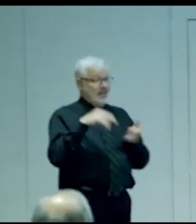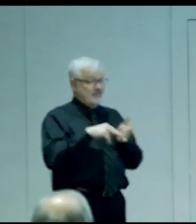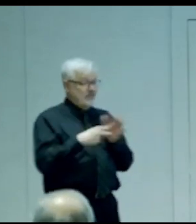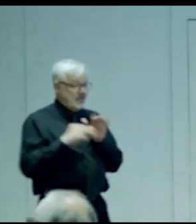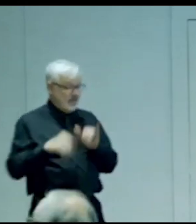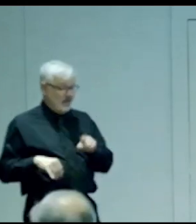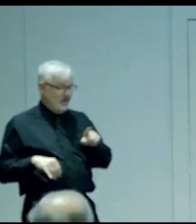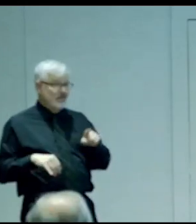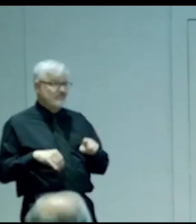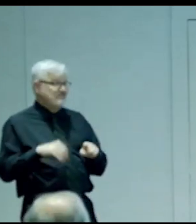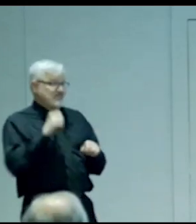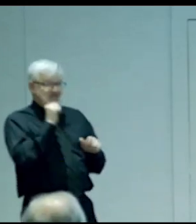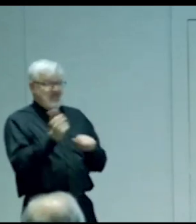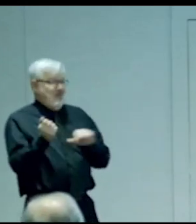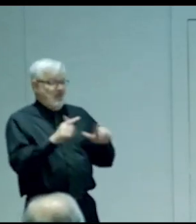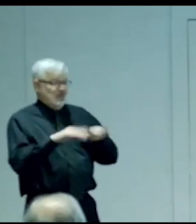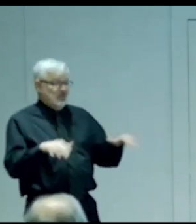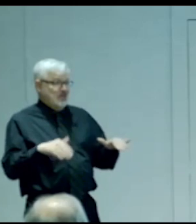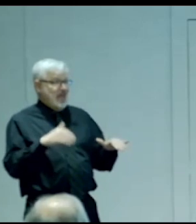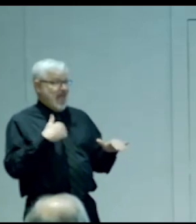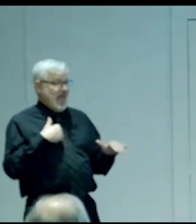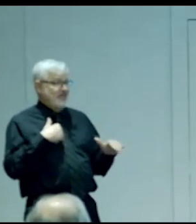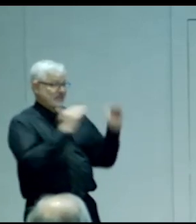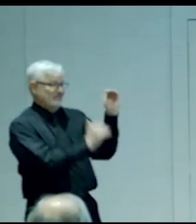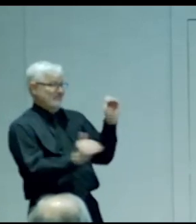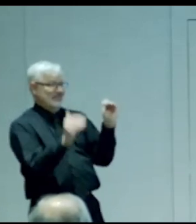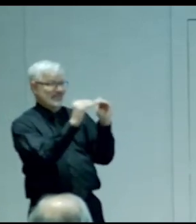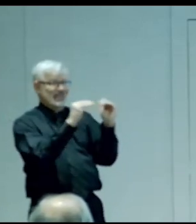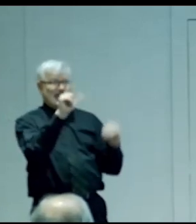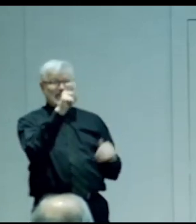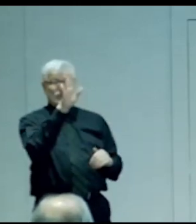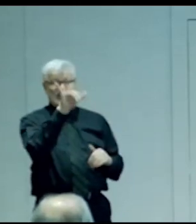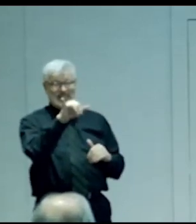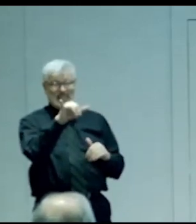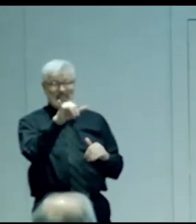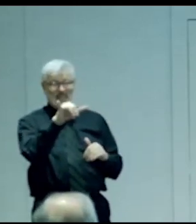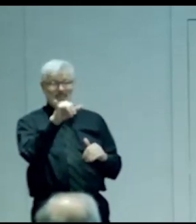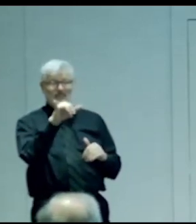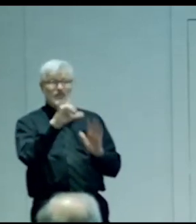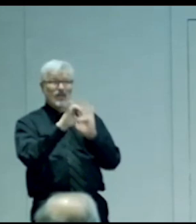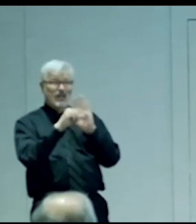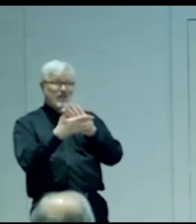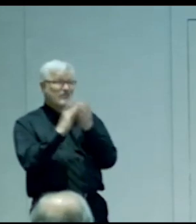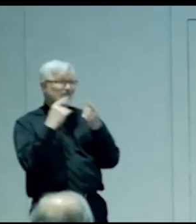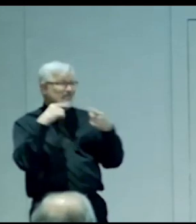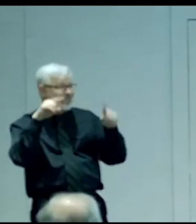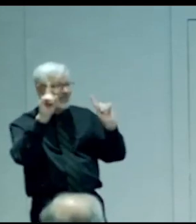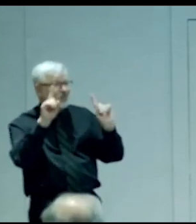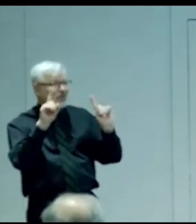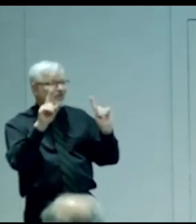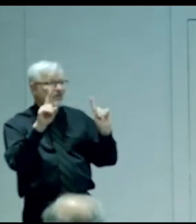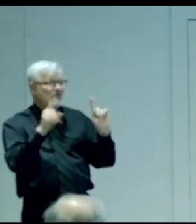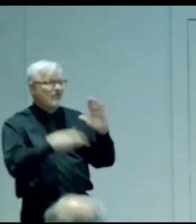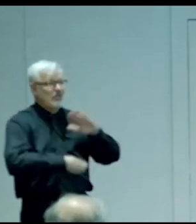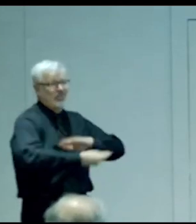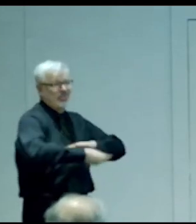that not all children get that literacy that is needed to succeed in today's world. They are given some